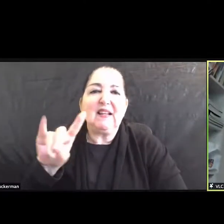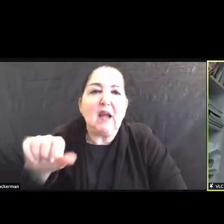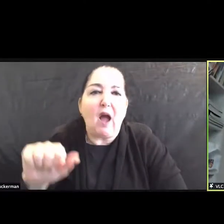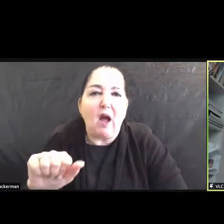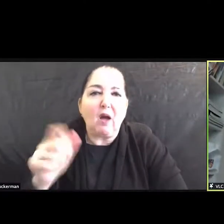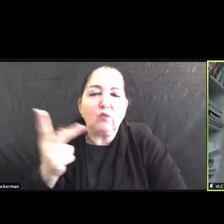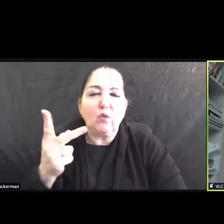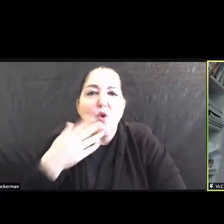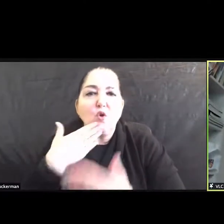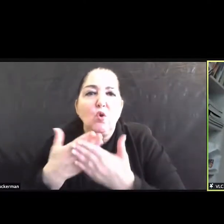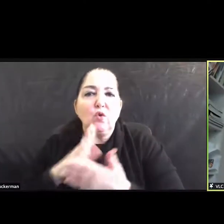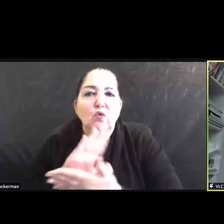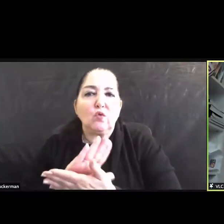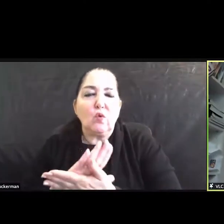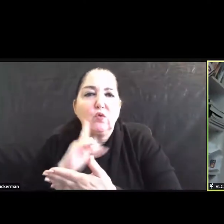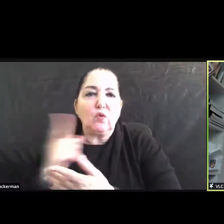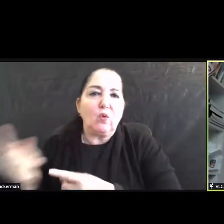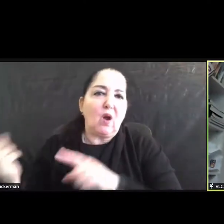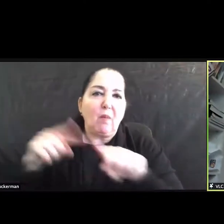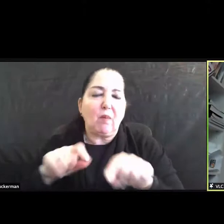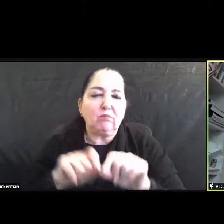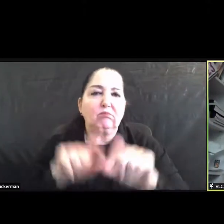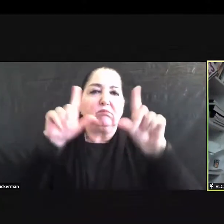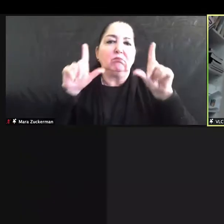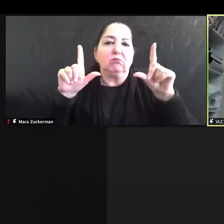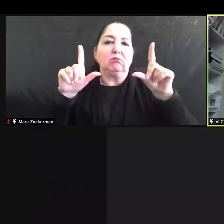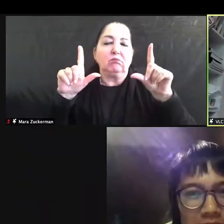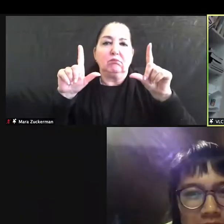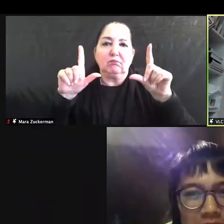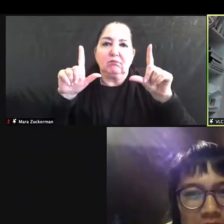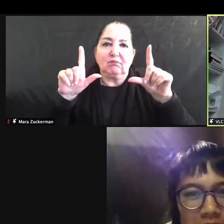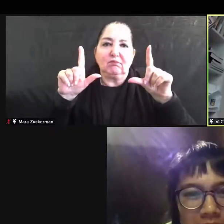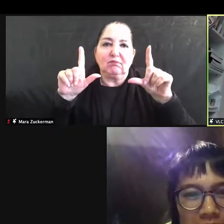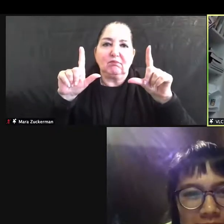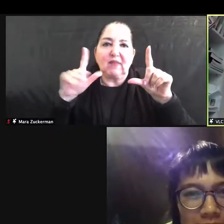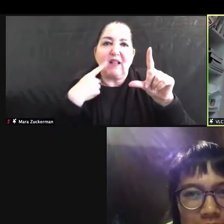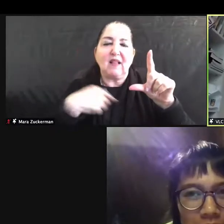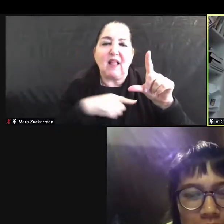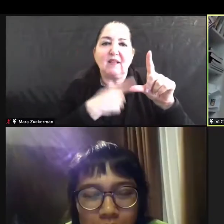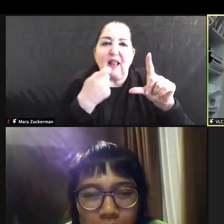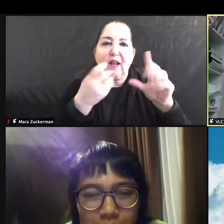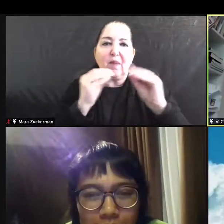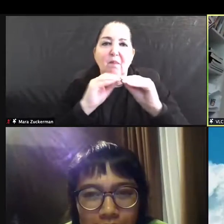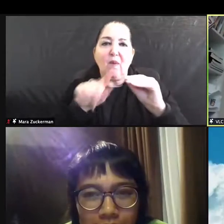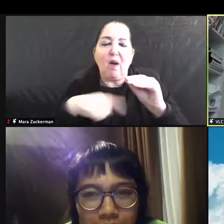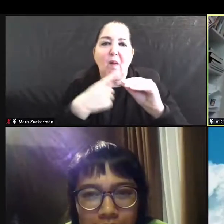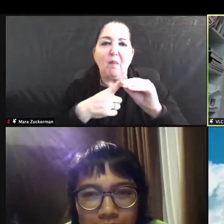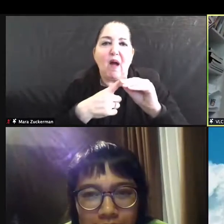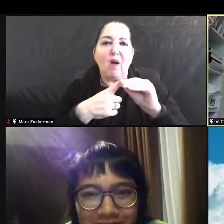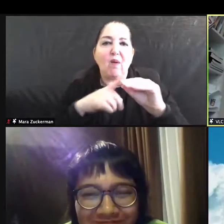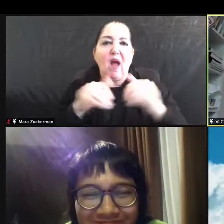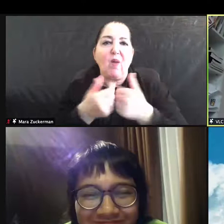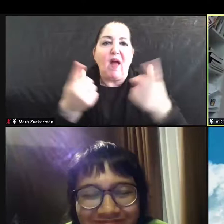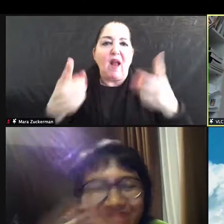to kind of come to the stage or just tell us a bit more about how this game came about. Hi,